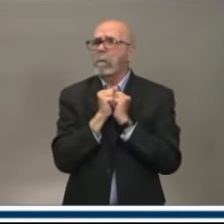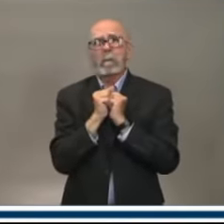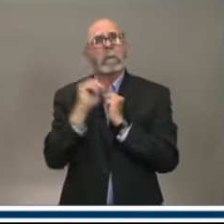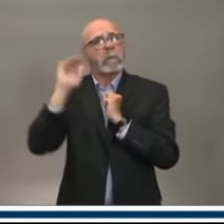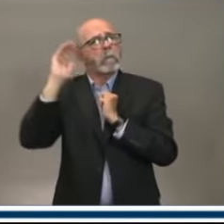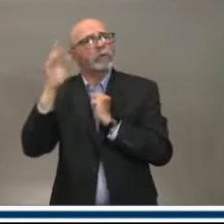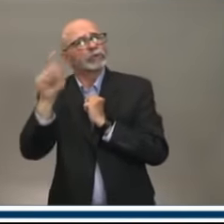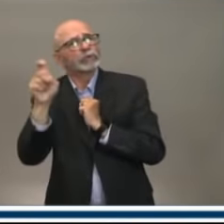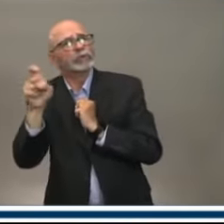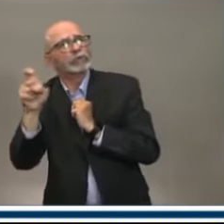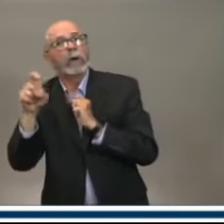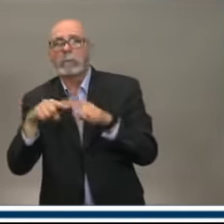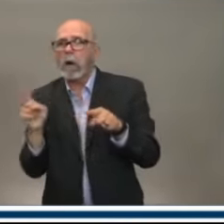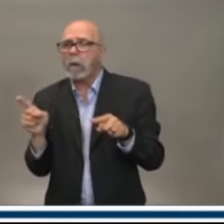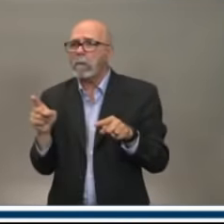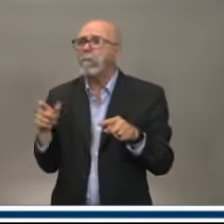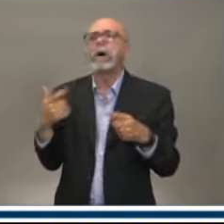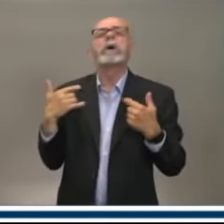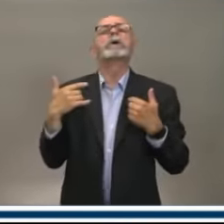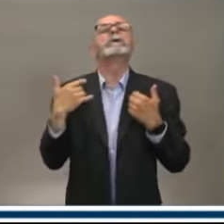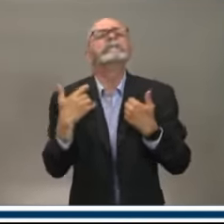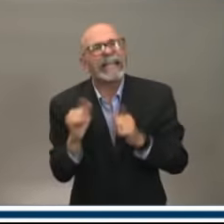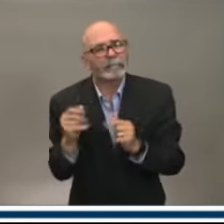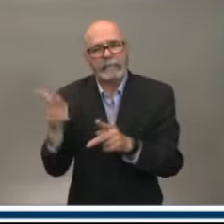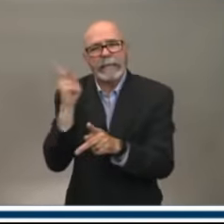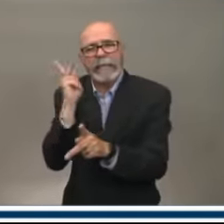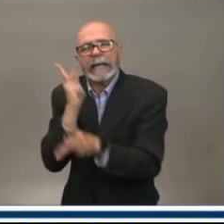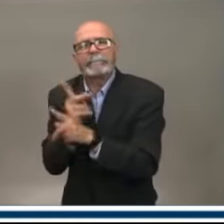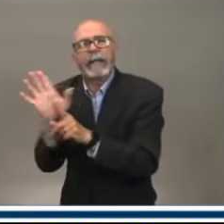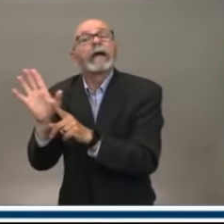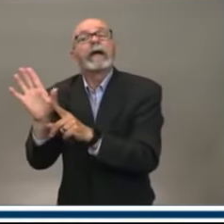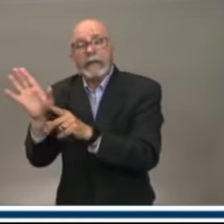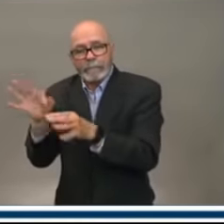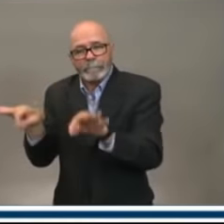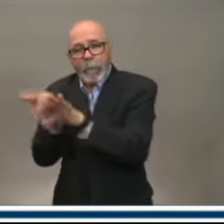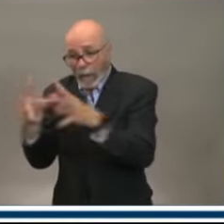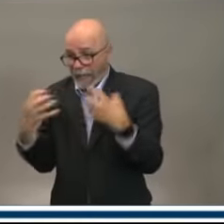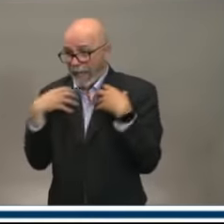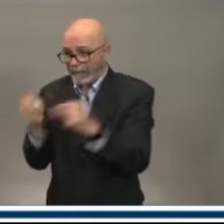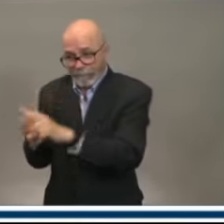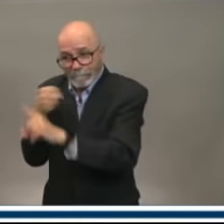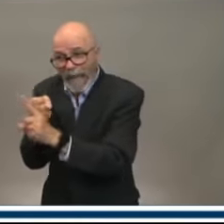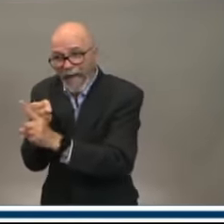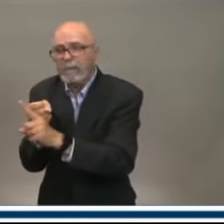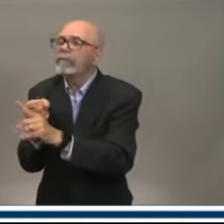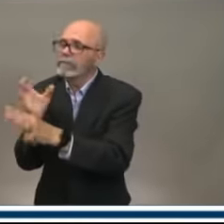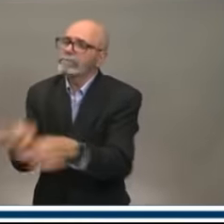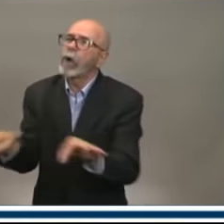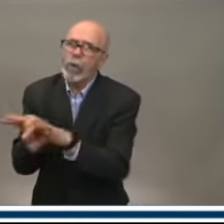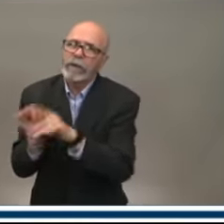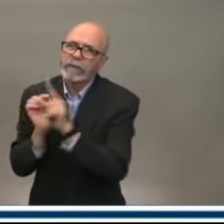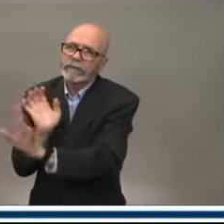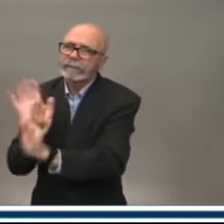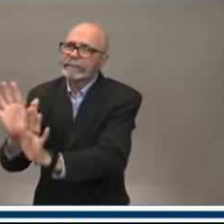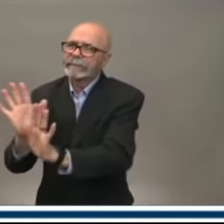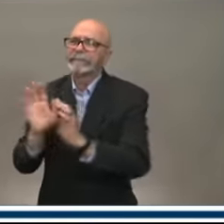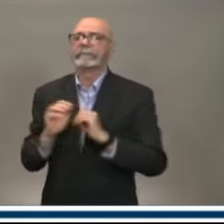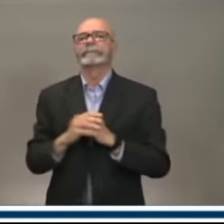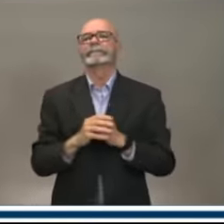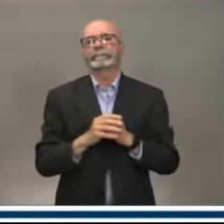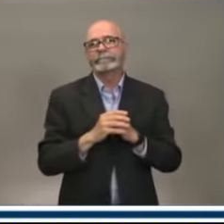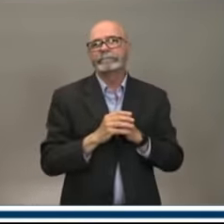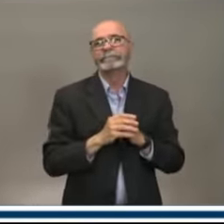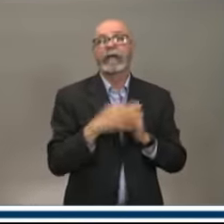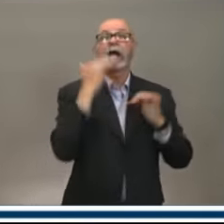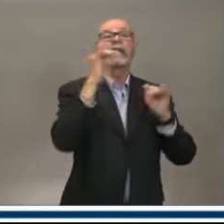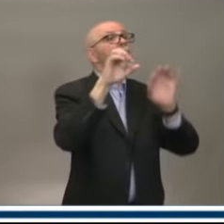continue to have significant impacts on our health, on our society in many